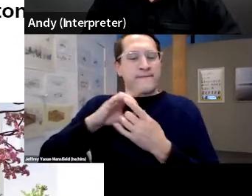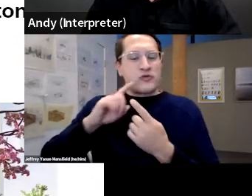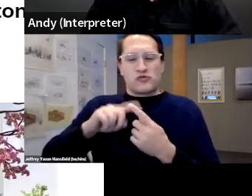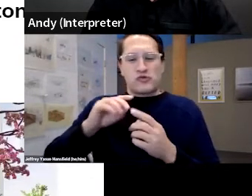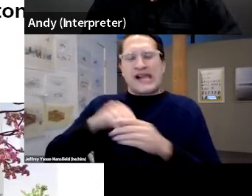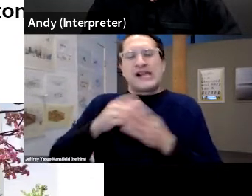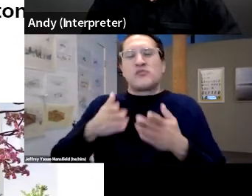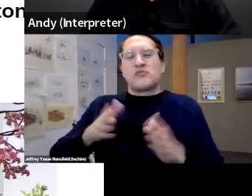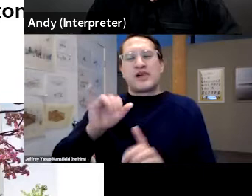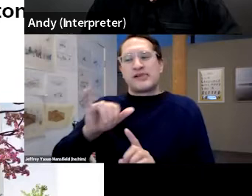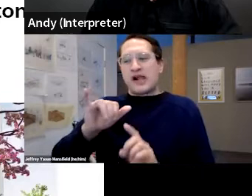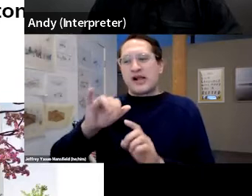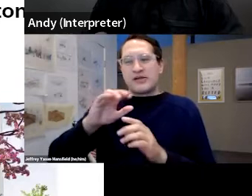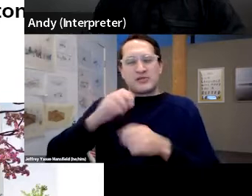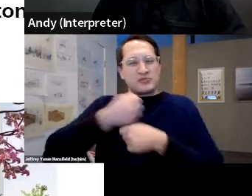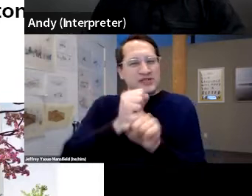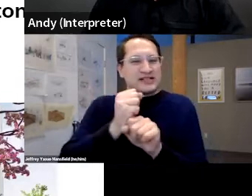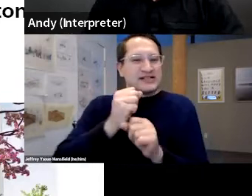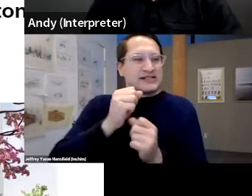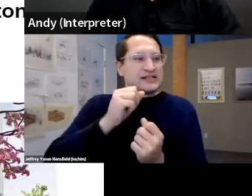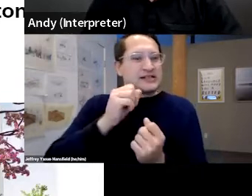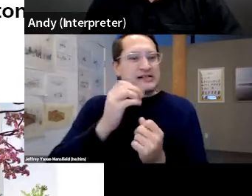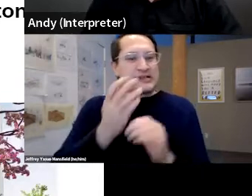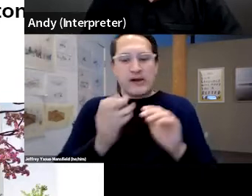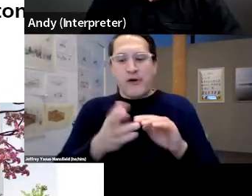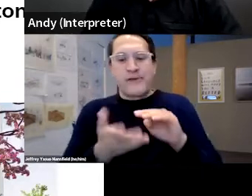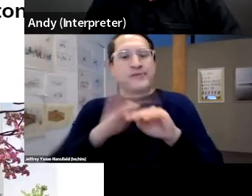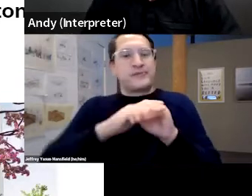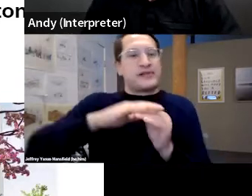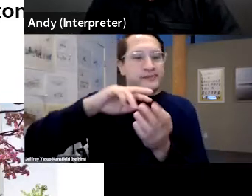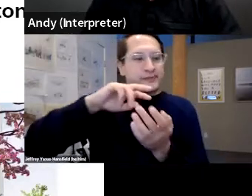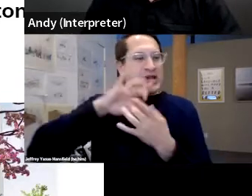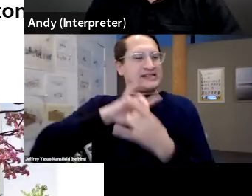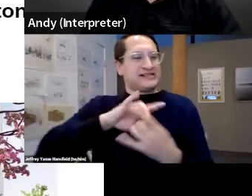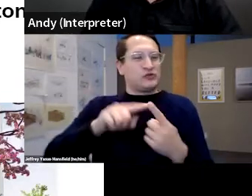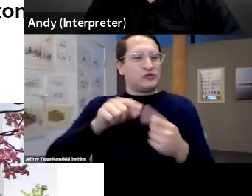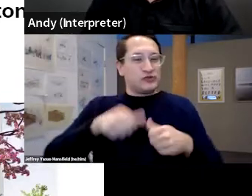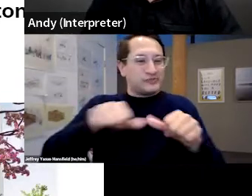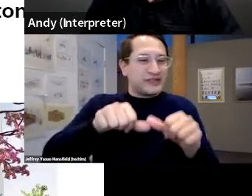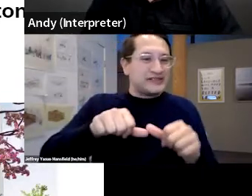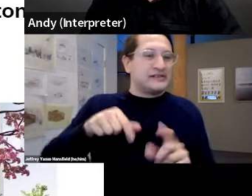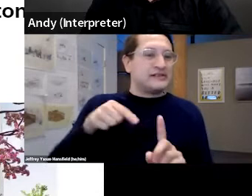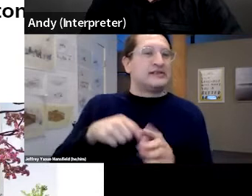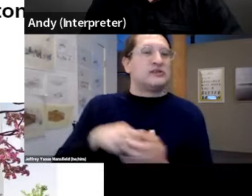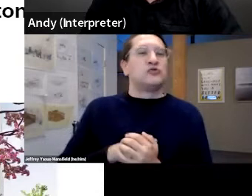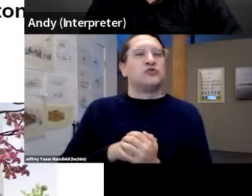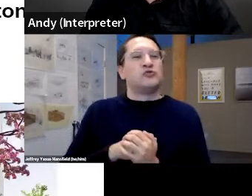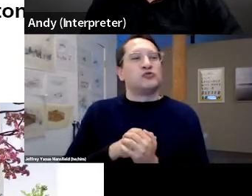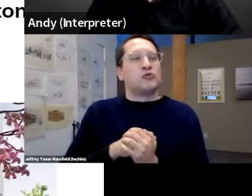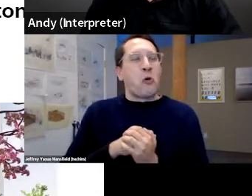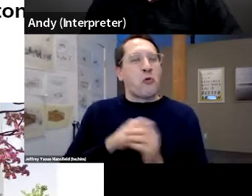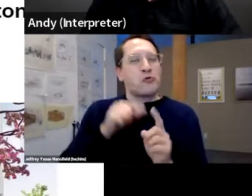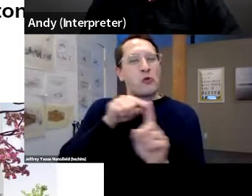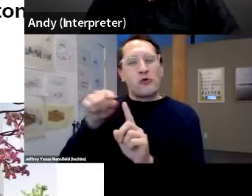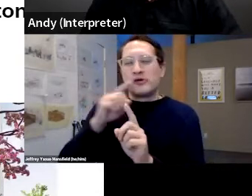spaces, how in a way that creates or amplifies a connection to space.